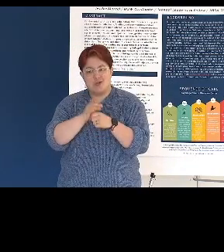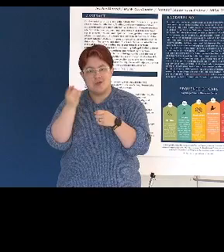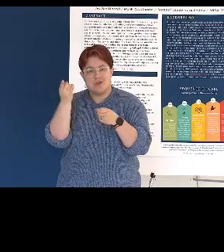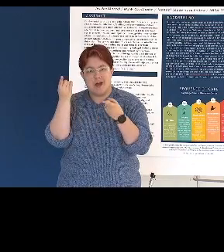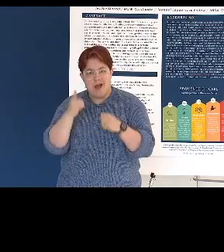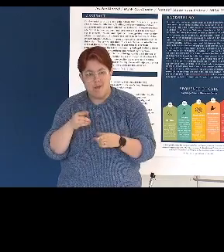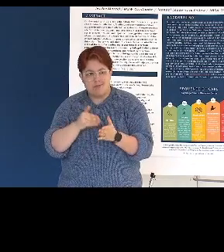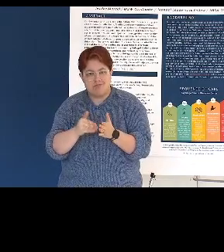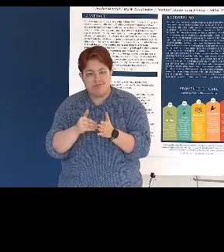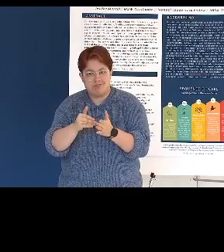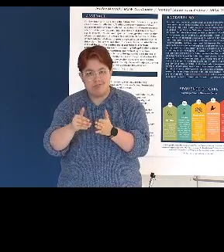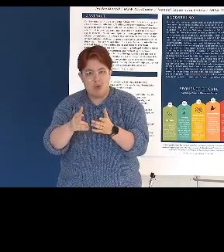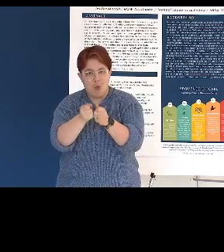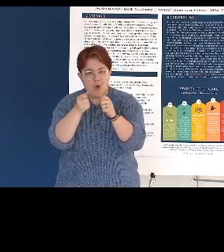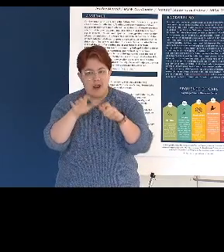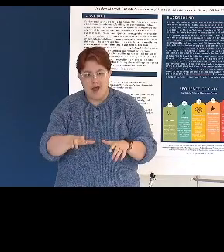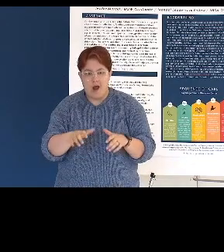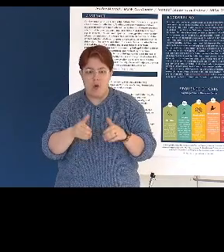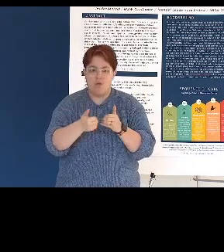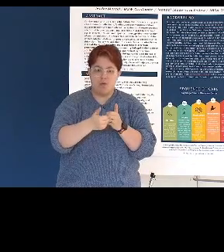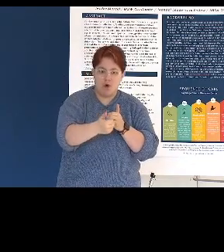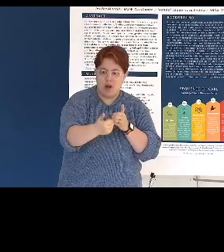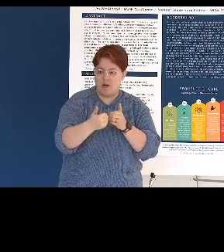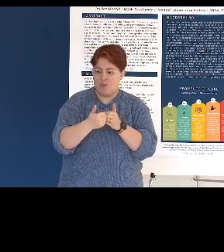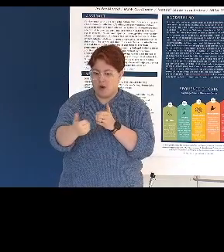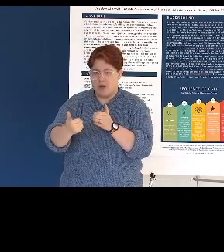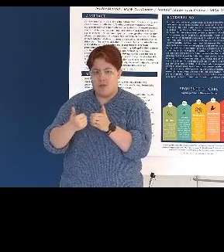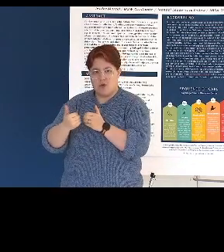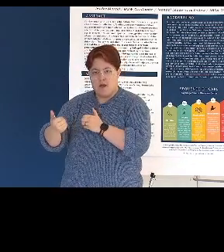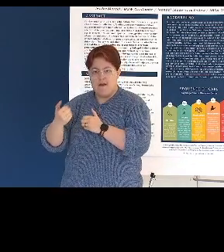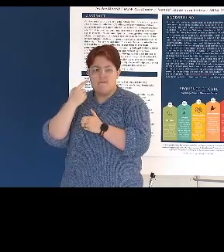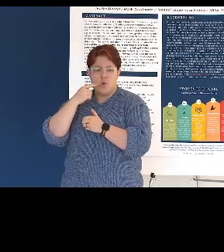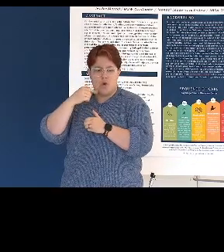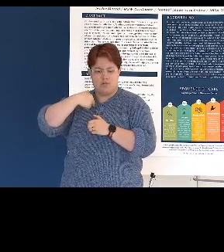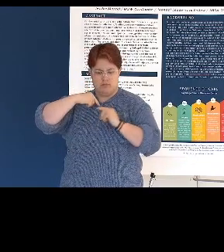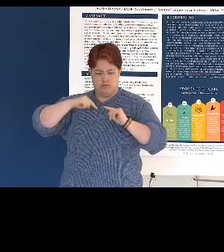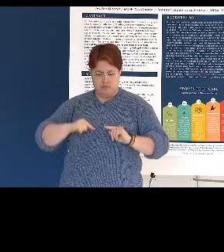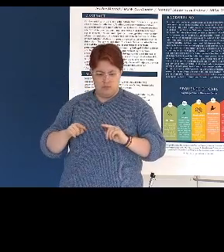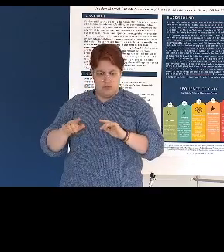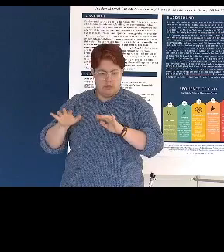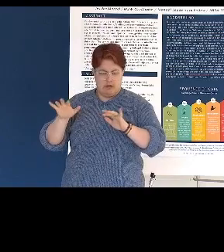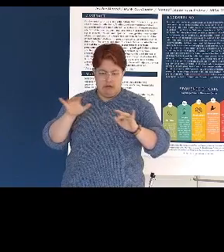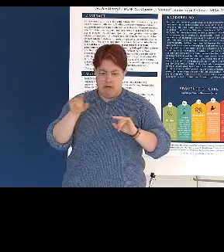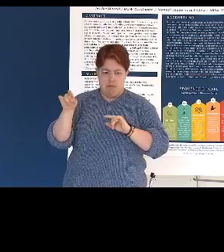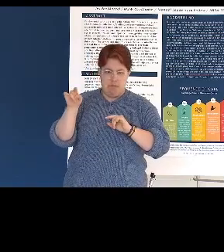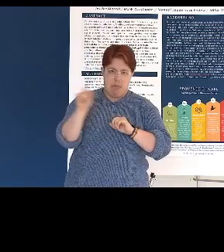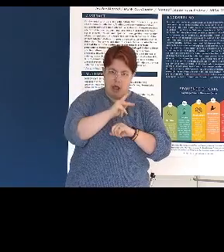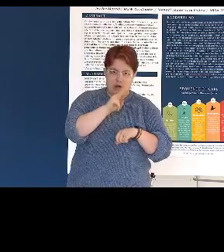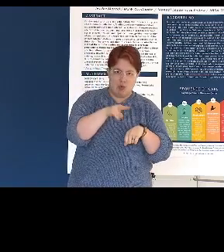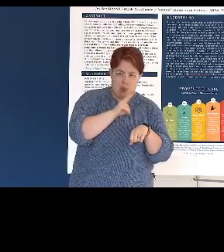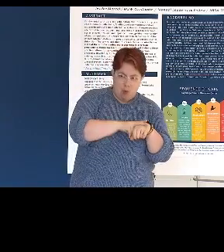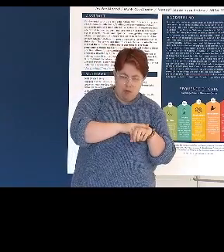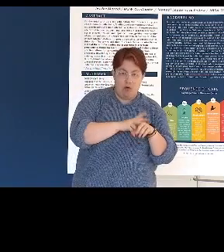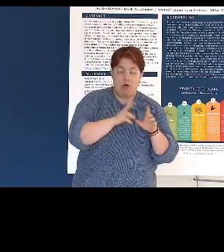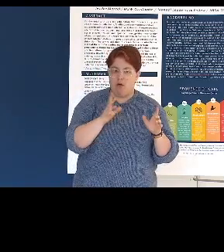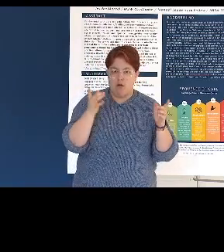without sufficient time between those stressors for the system to return to baseline, it